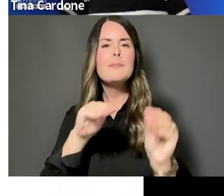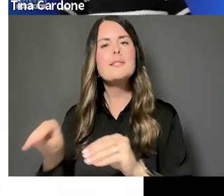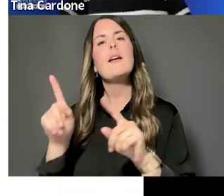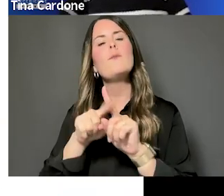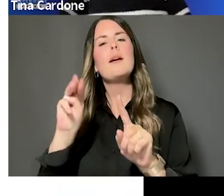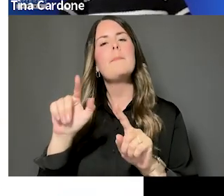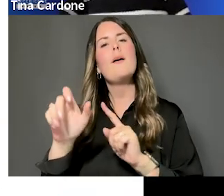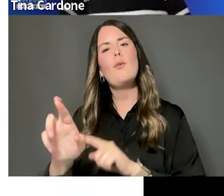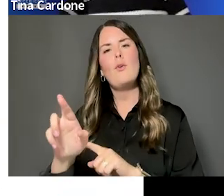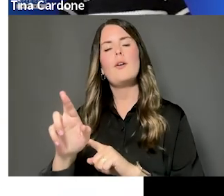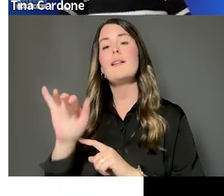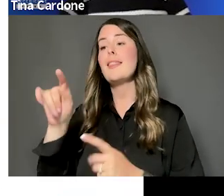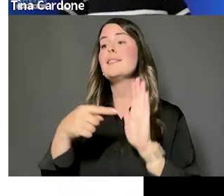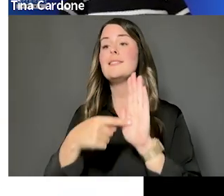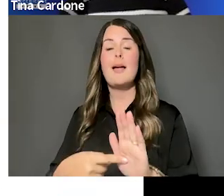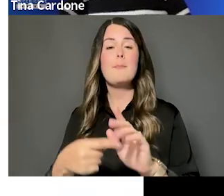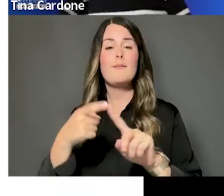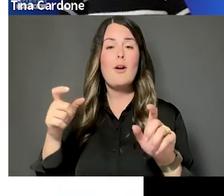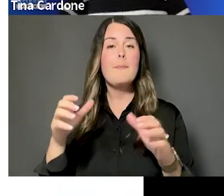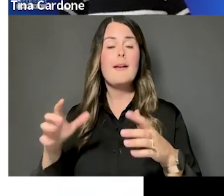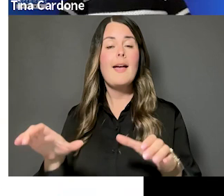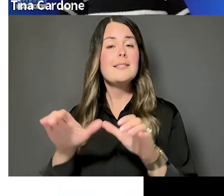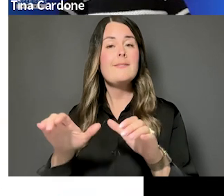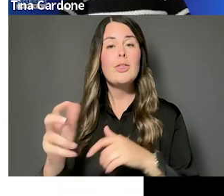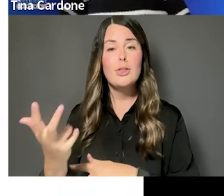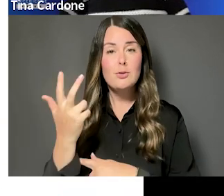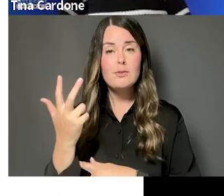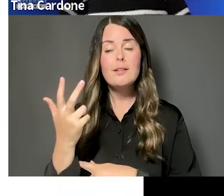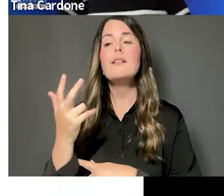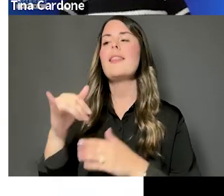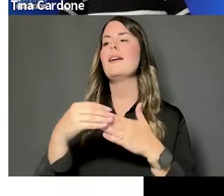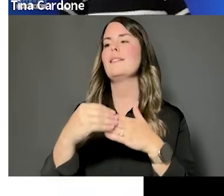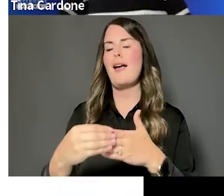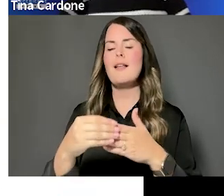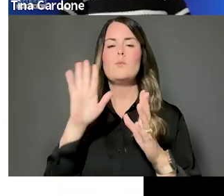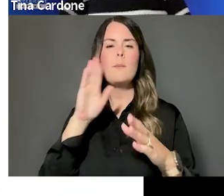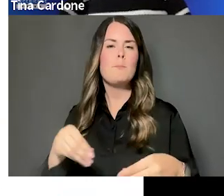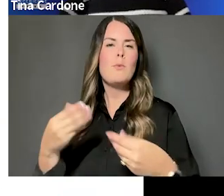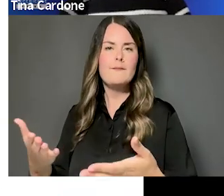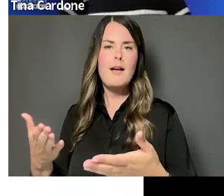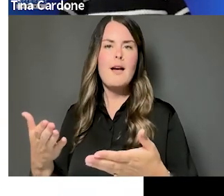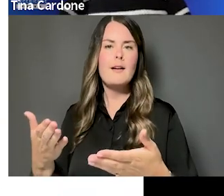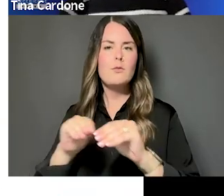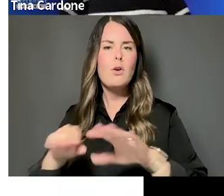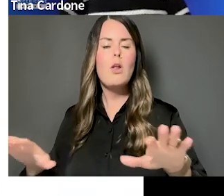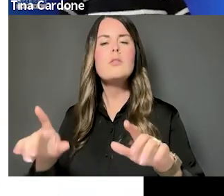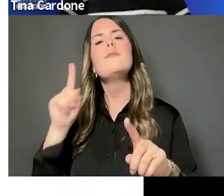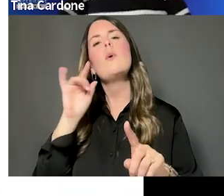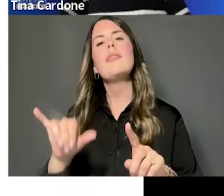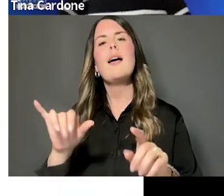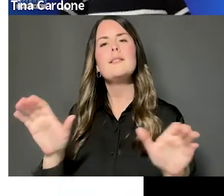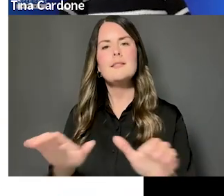support implementation of the MLR. This example is from Activity 3, and the guidance is provided in the launch of the